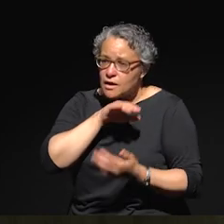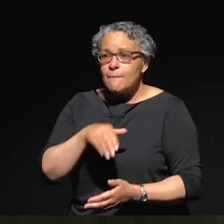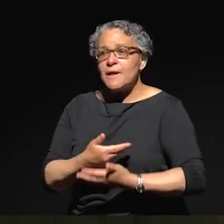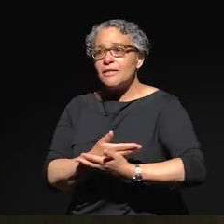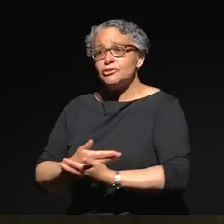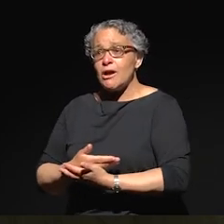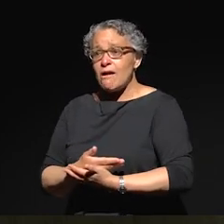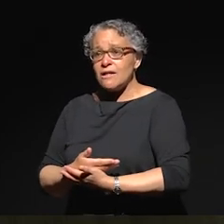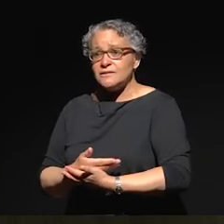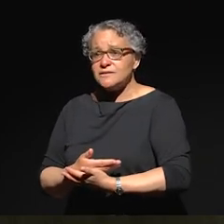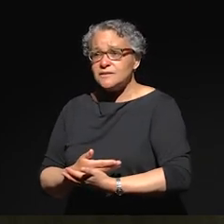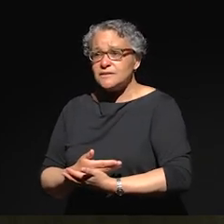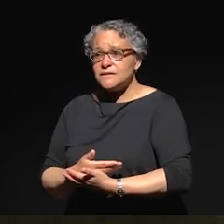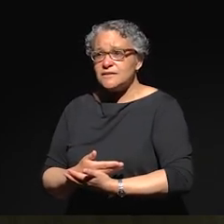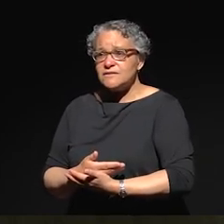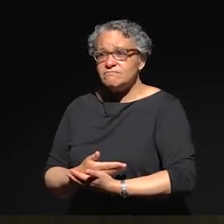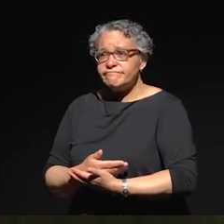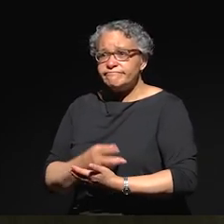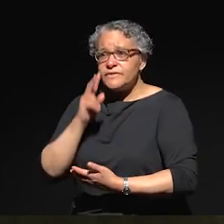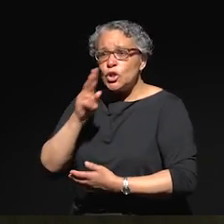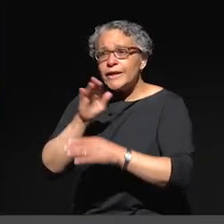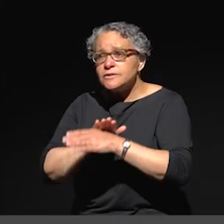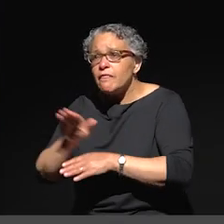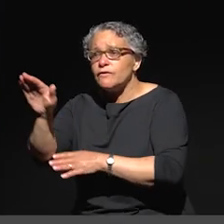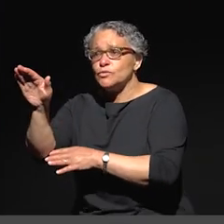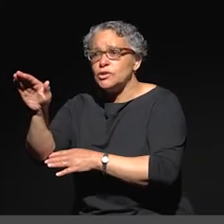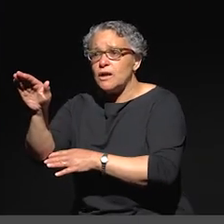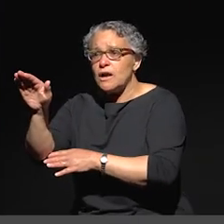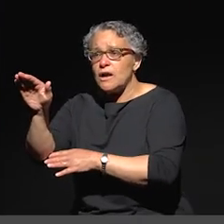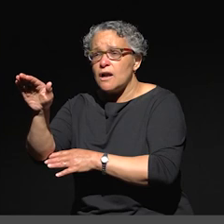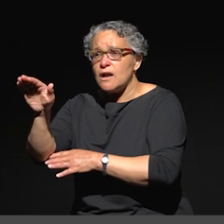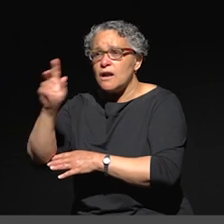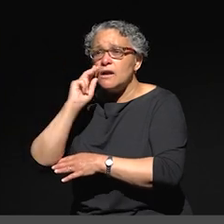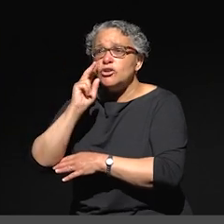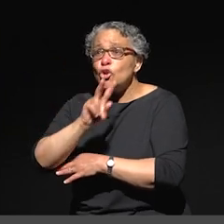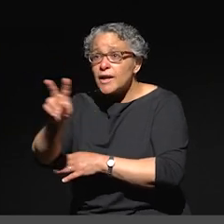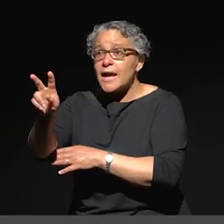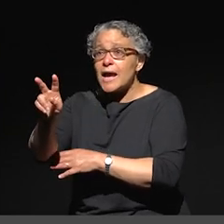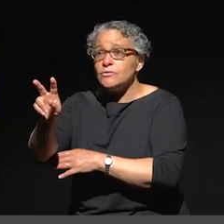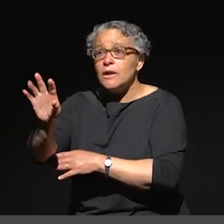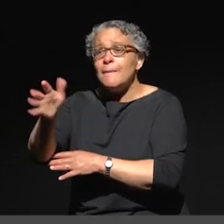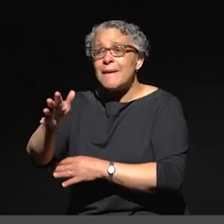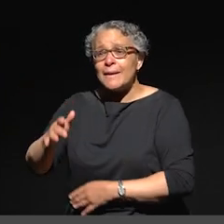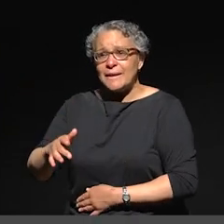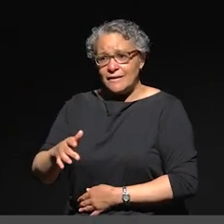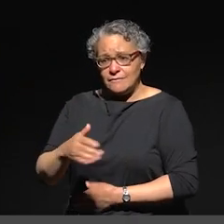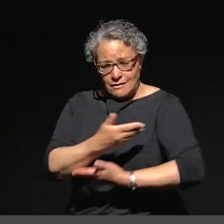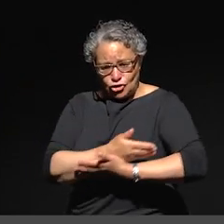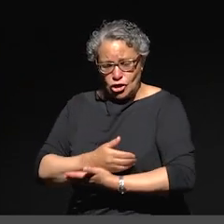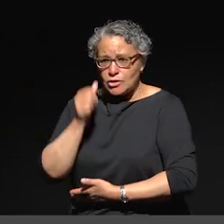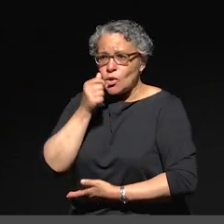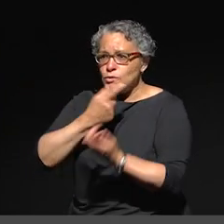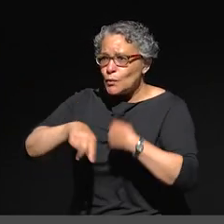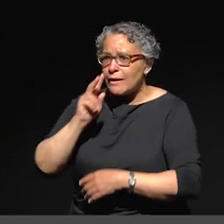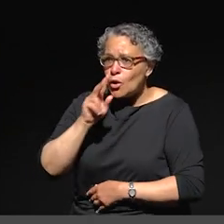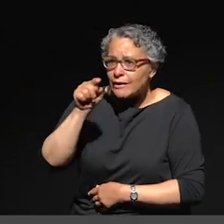who is not absorbed in the moment but is focused on the future, he is looking out, maybe sensing our presence, but he's looking out towards something else. He's